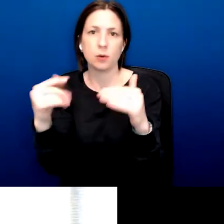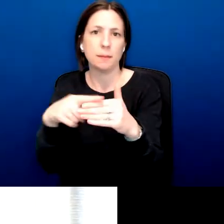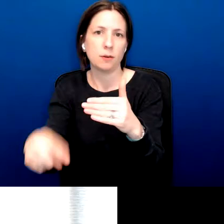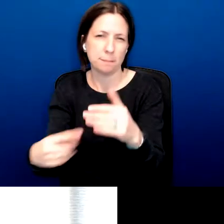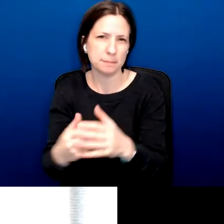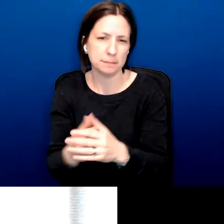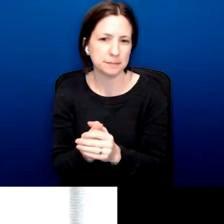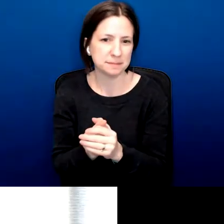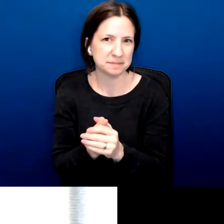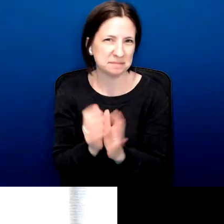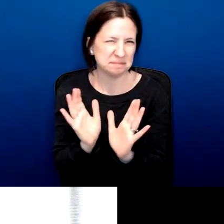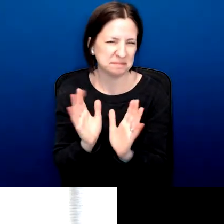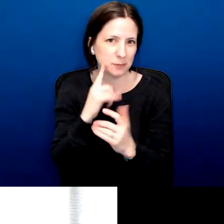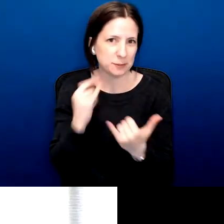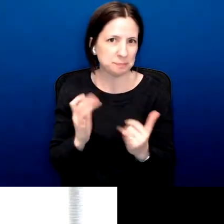Stop there.